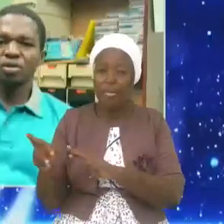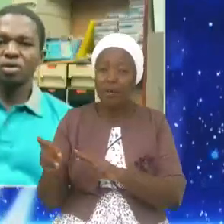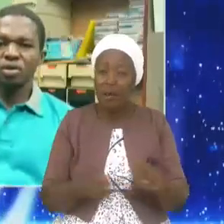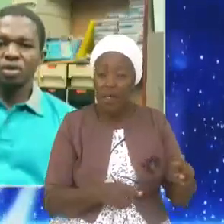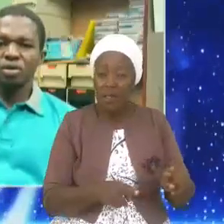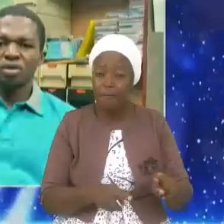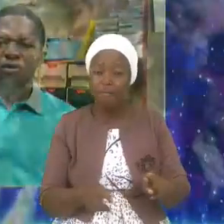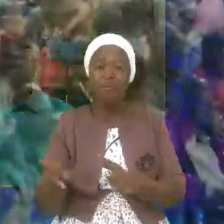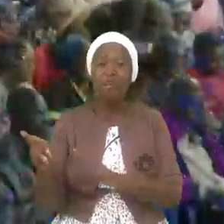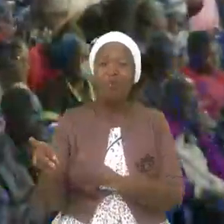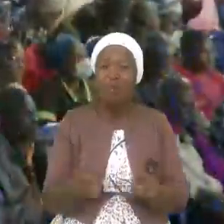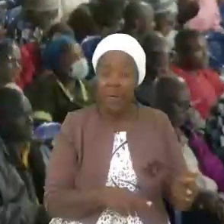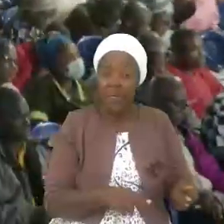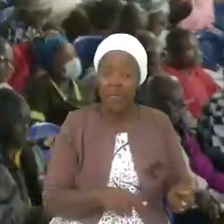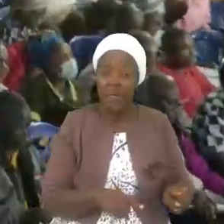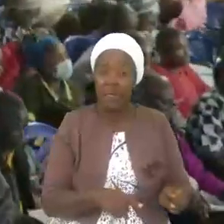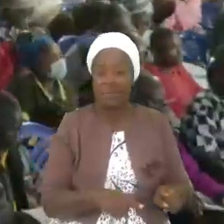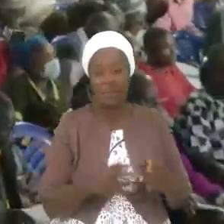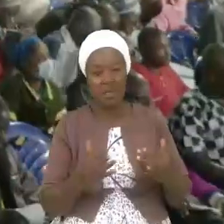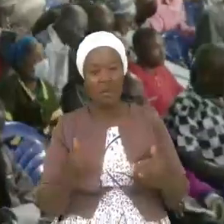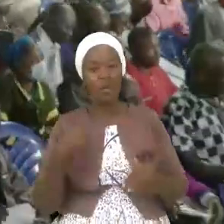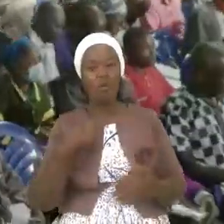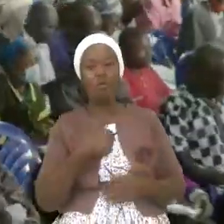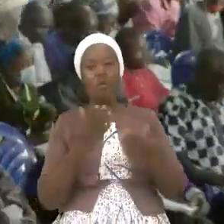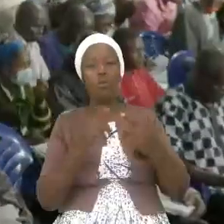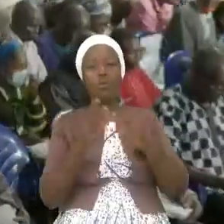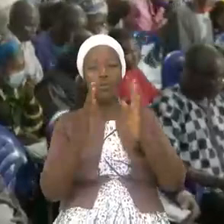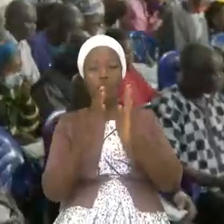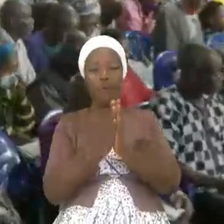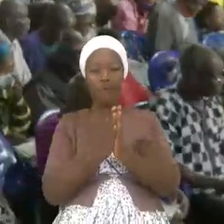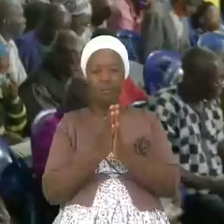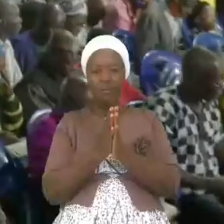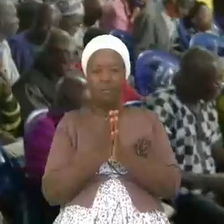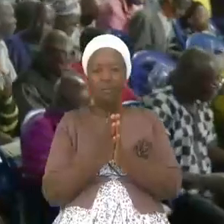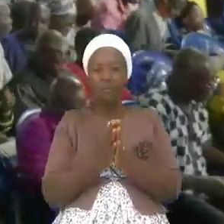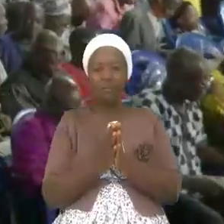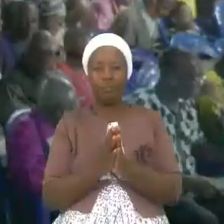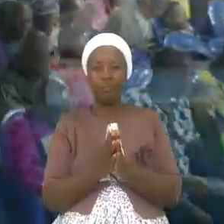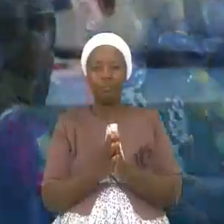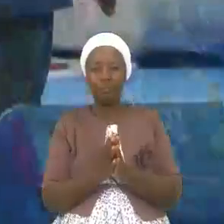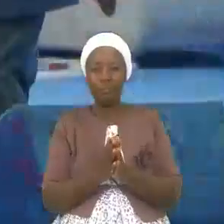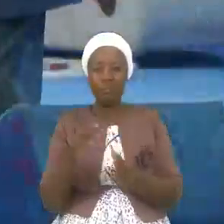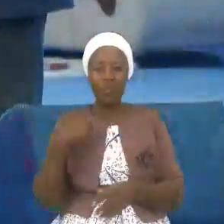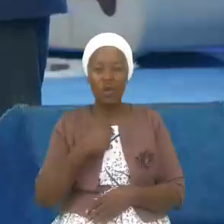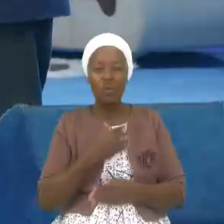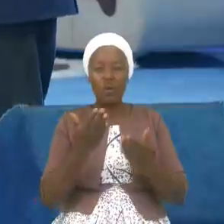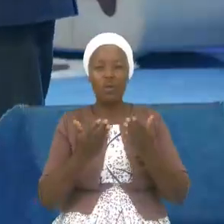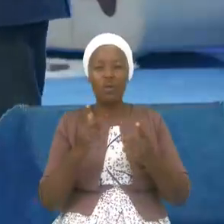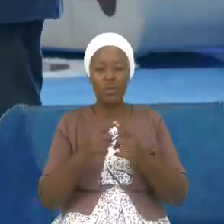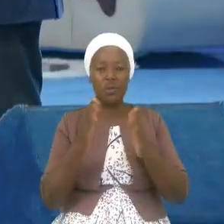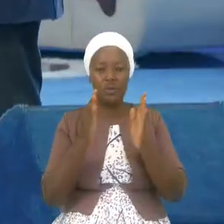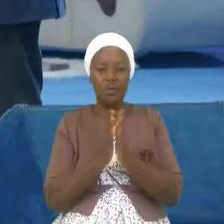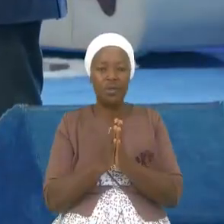eyes closed. Heads bowed and eyes closed. He's the only one that can make us worthy